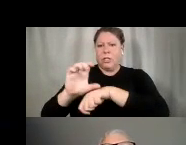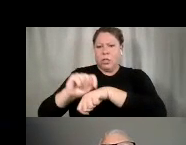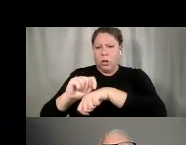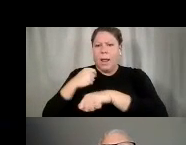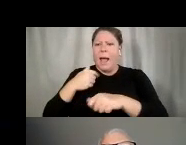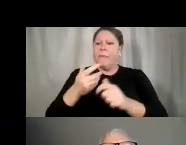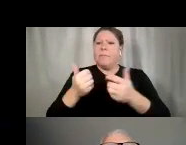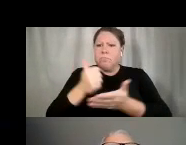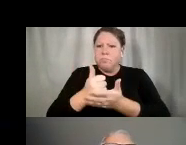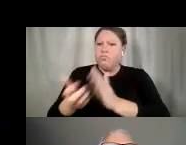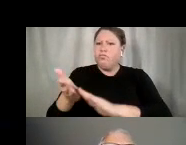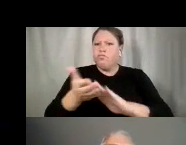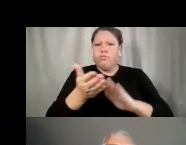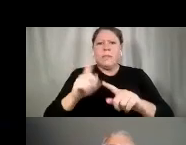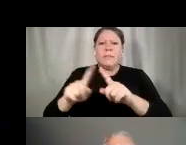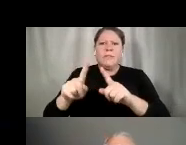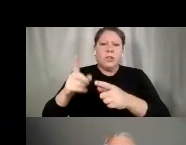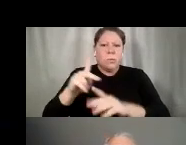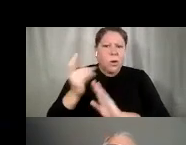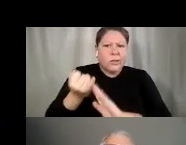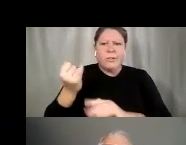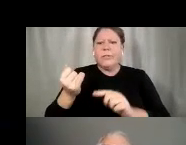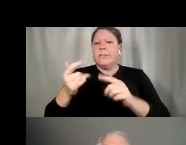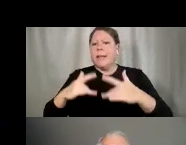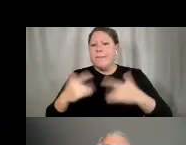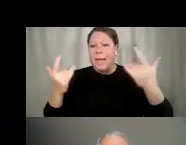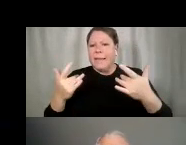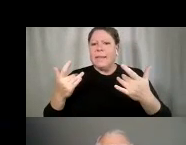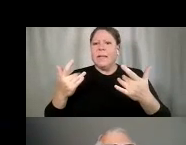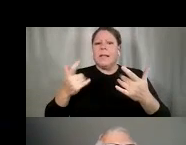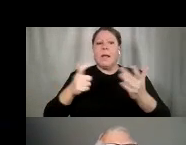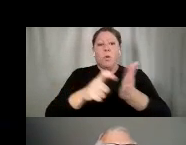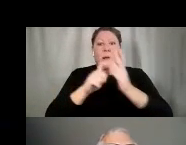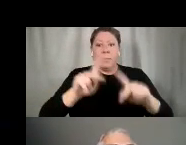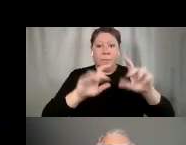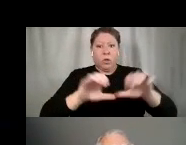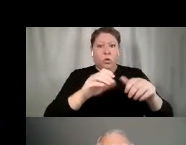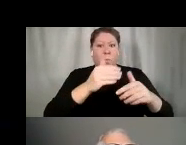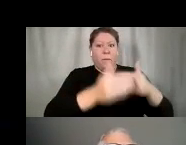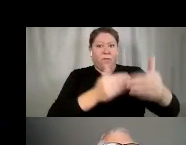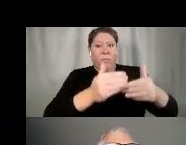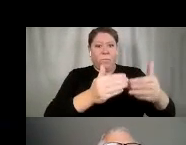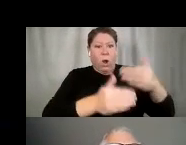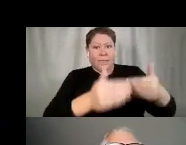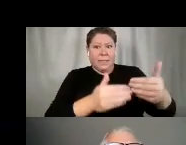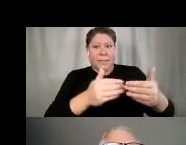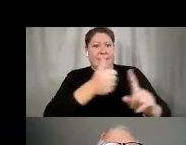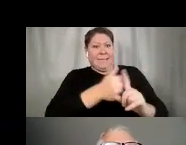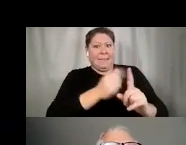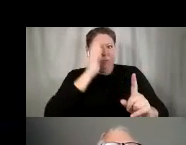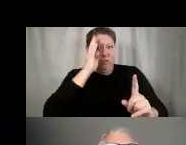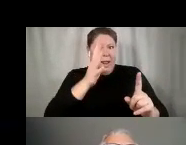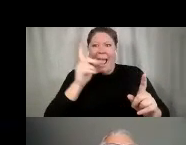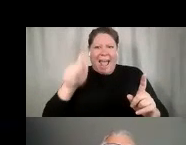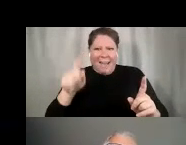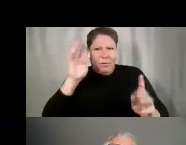projects and events that required people who perform processes that use innovation and have to come up with creative